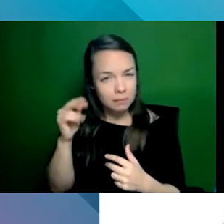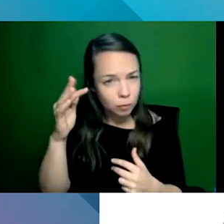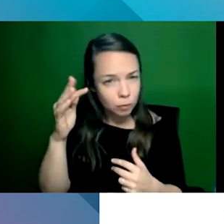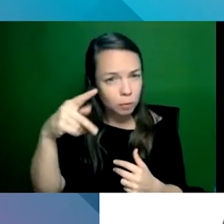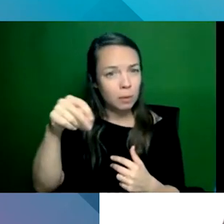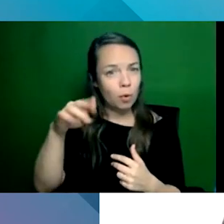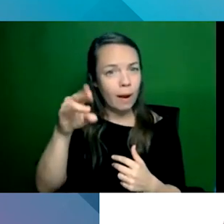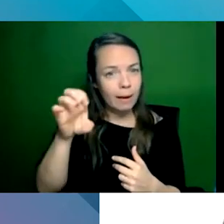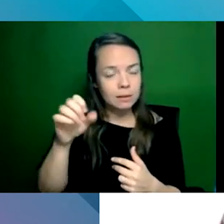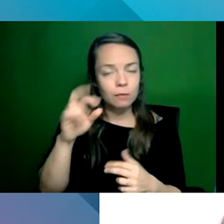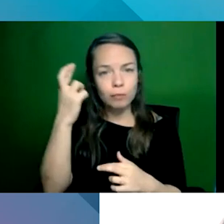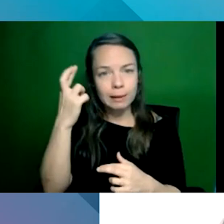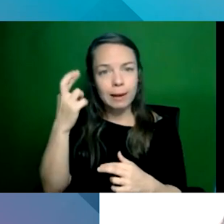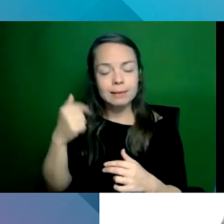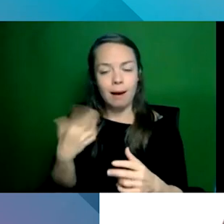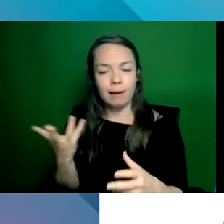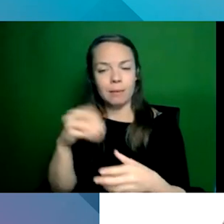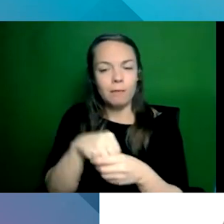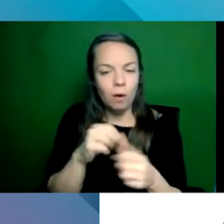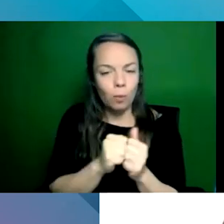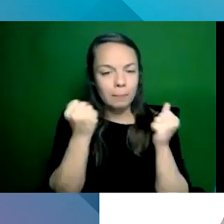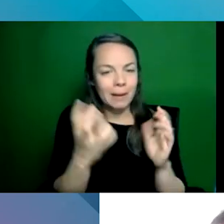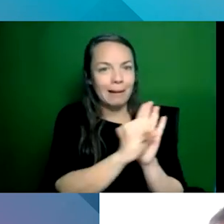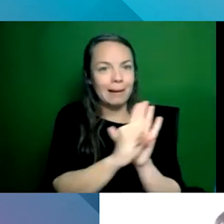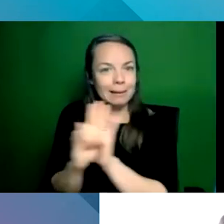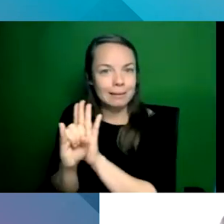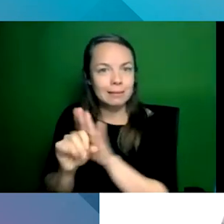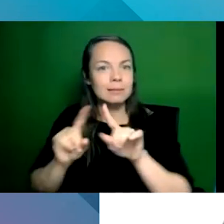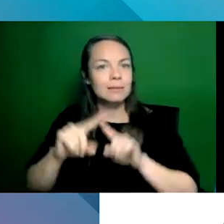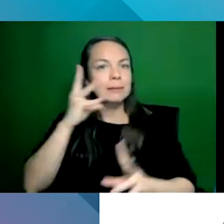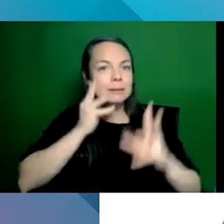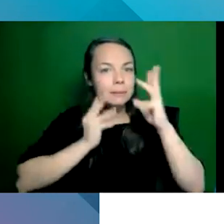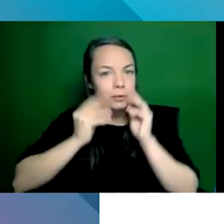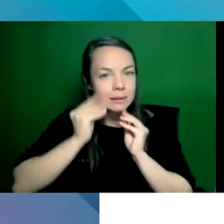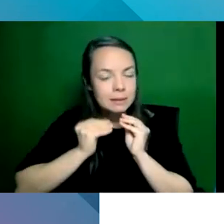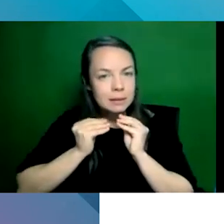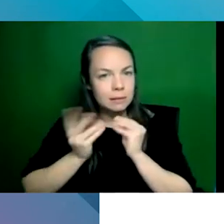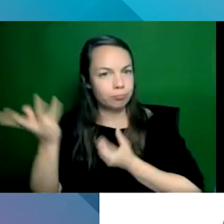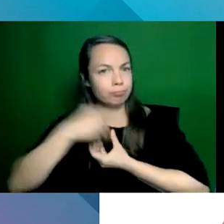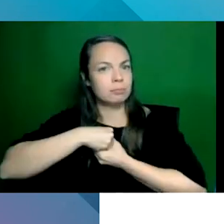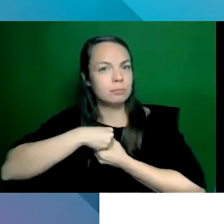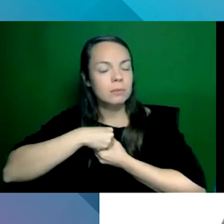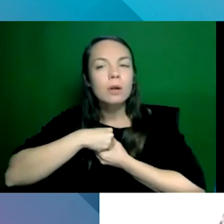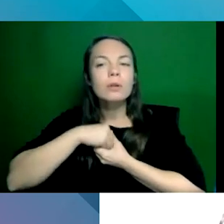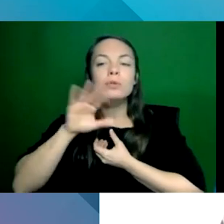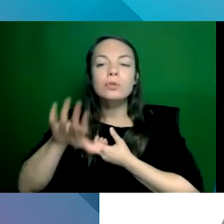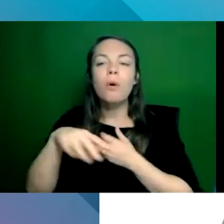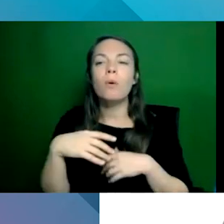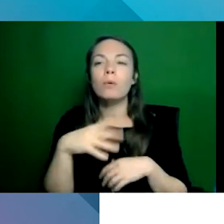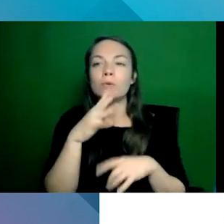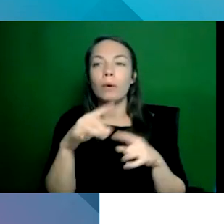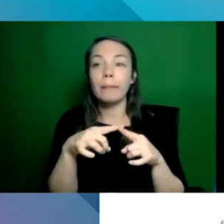this with multiple identities and multiple experiences. So for, like, organizations, if you want to talk about how we're all about